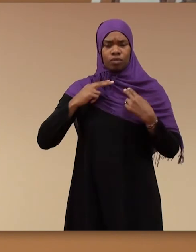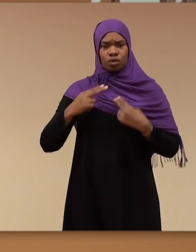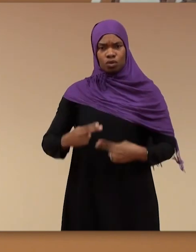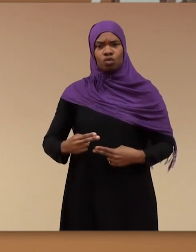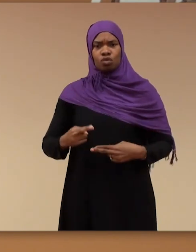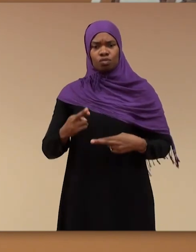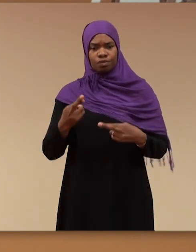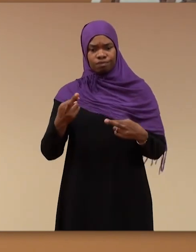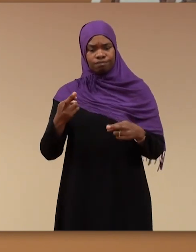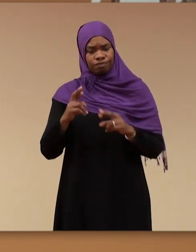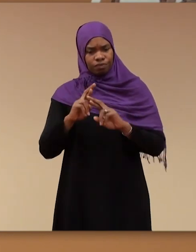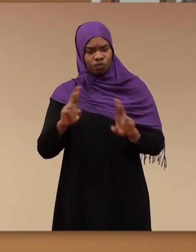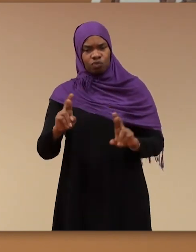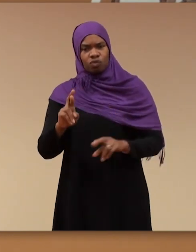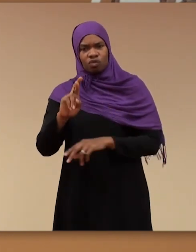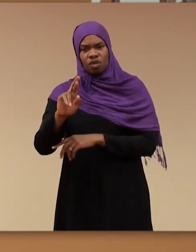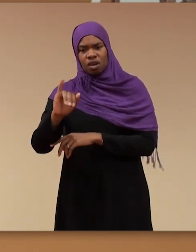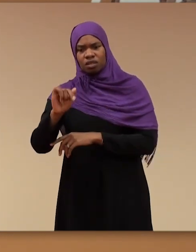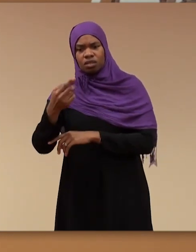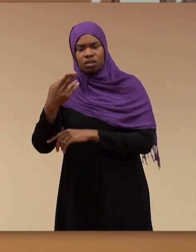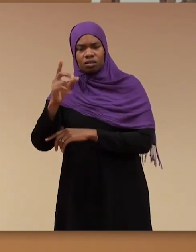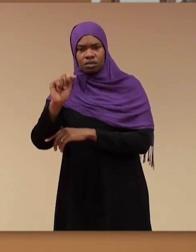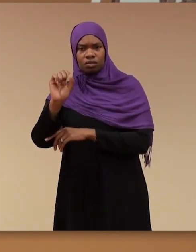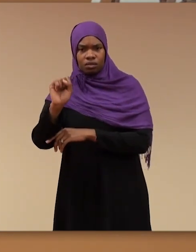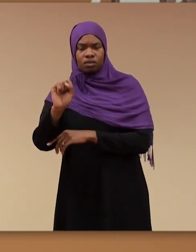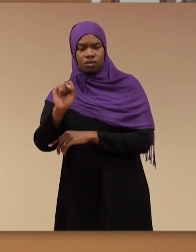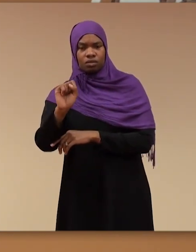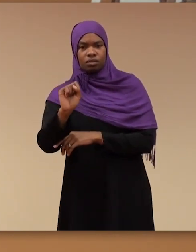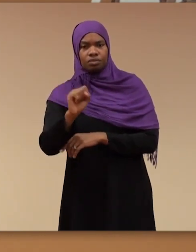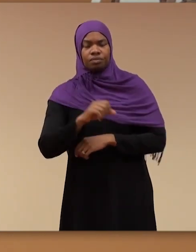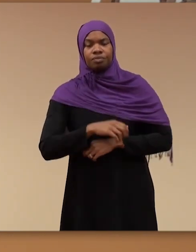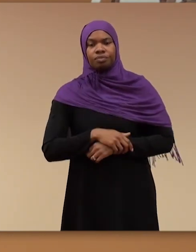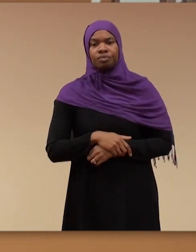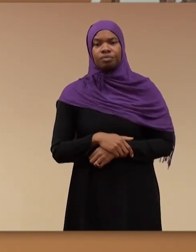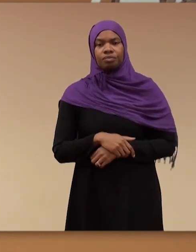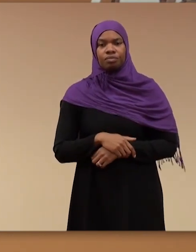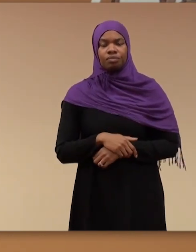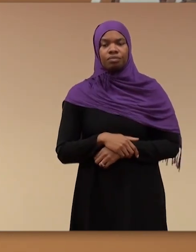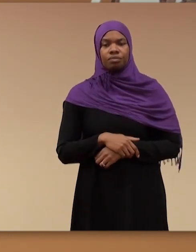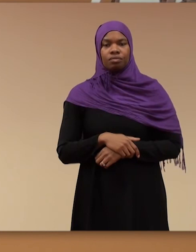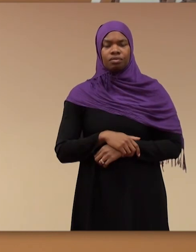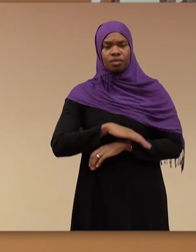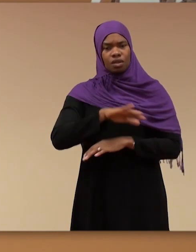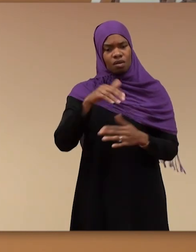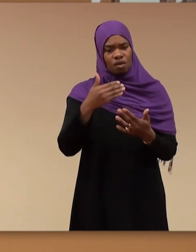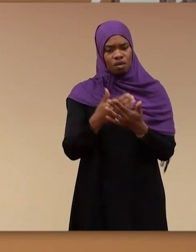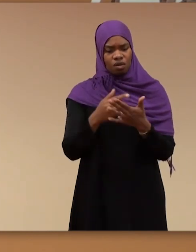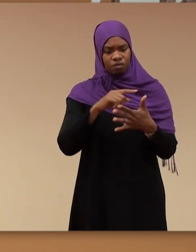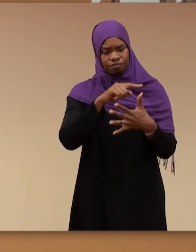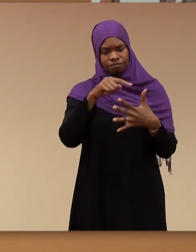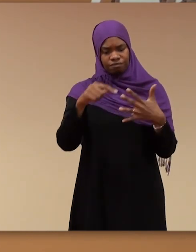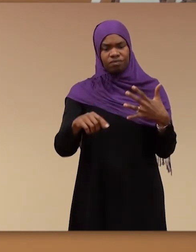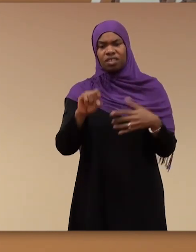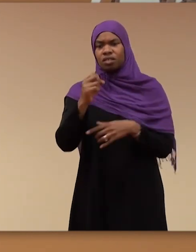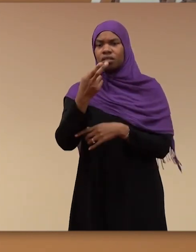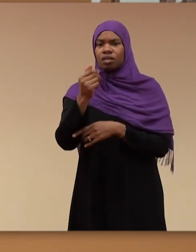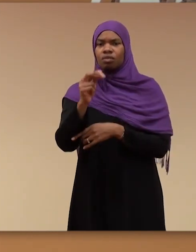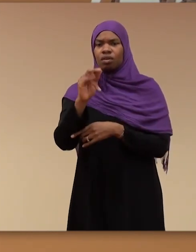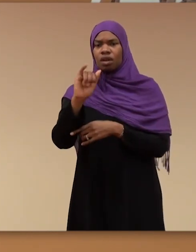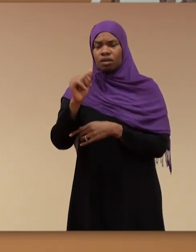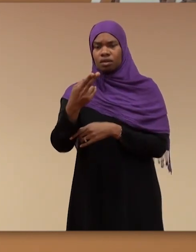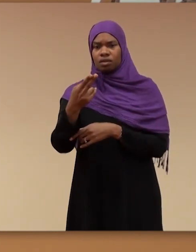rights. Al-ard, all of these five, six of them, maqasid al-sharia, it's to protect your